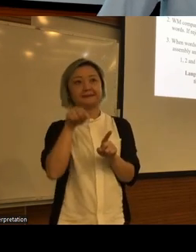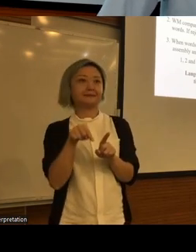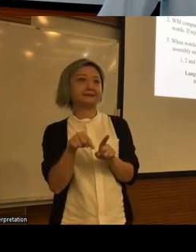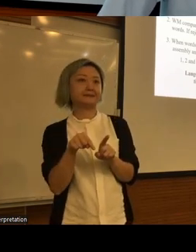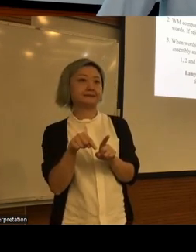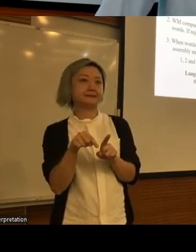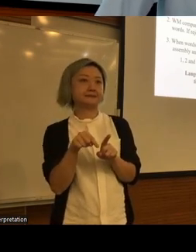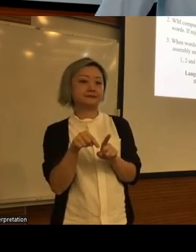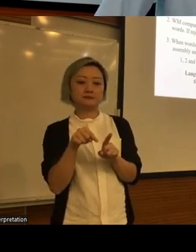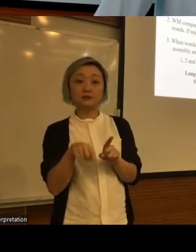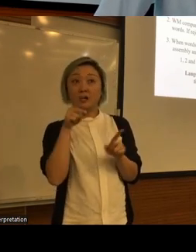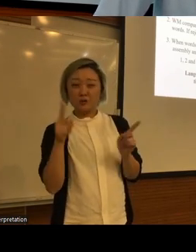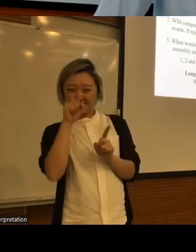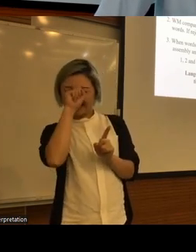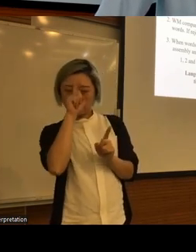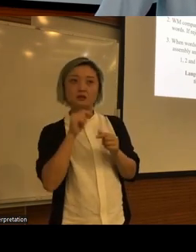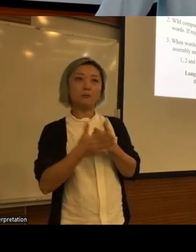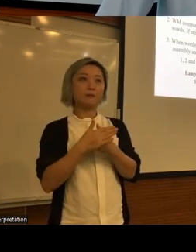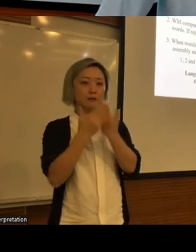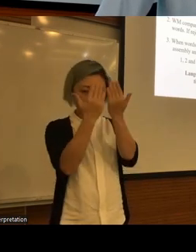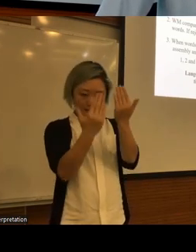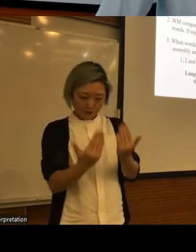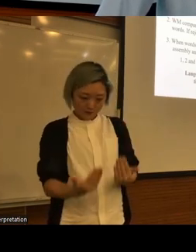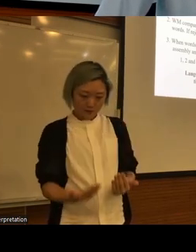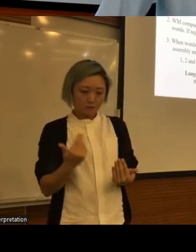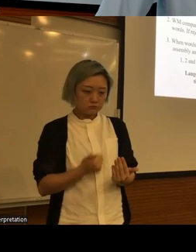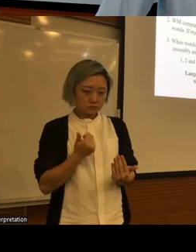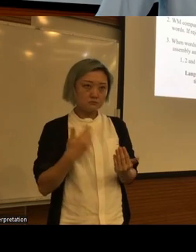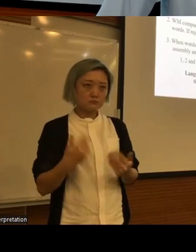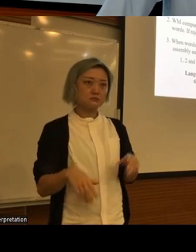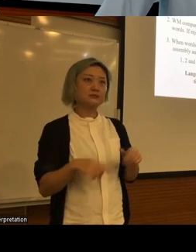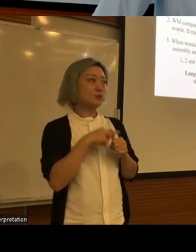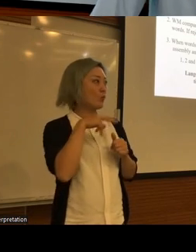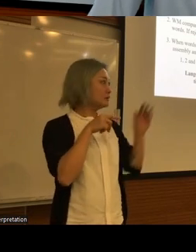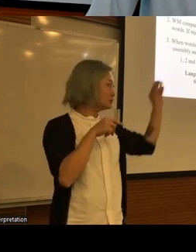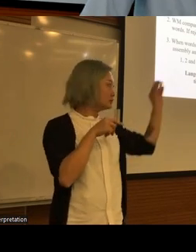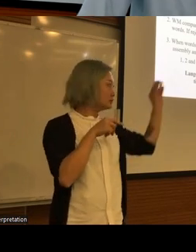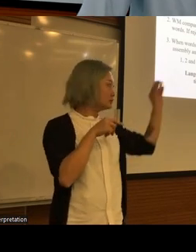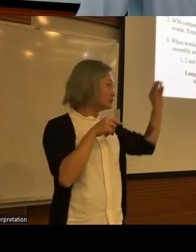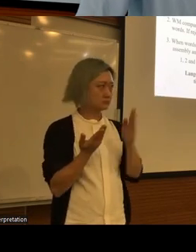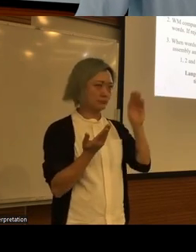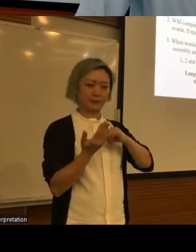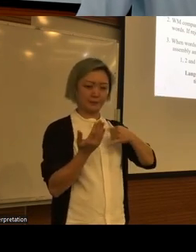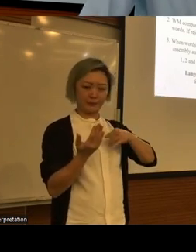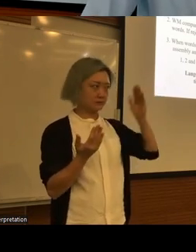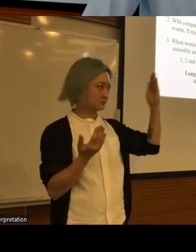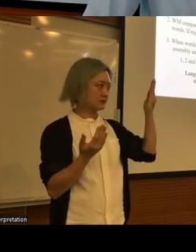Working memory compares the information it has from long-term memory and what seems